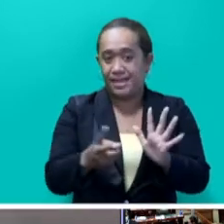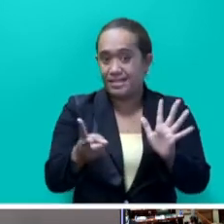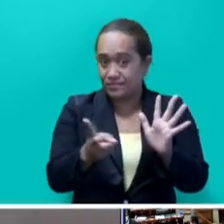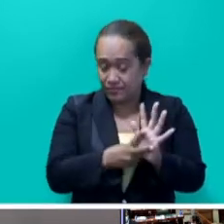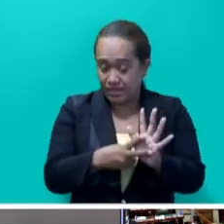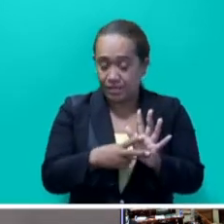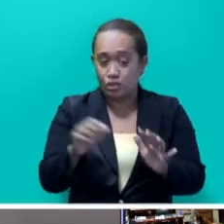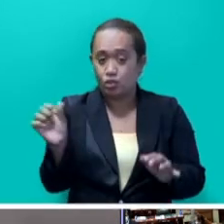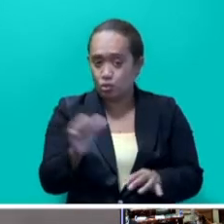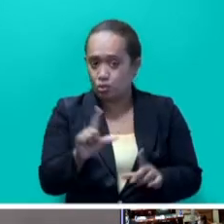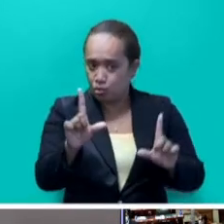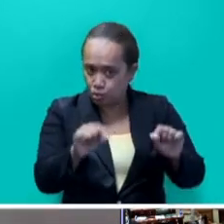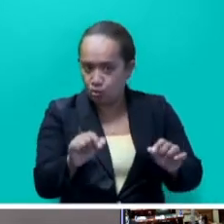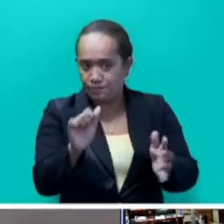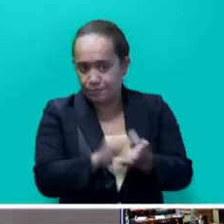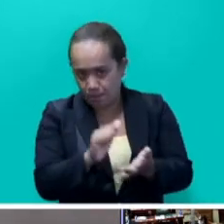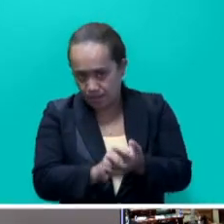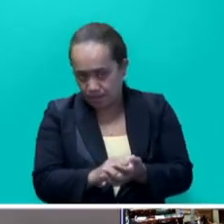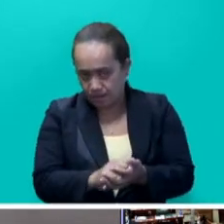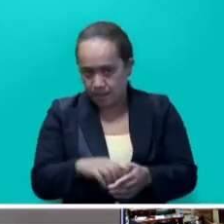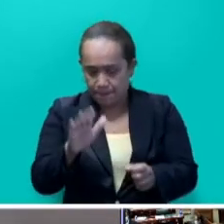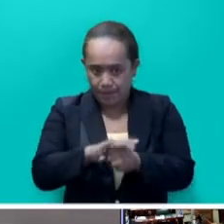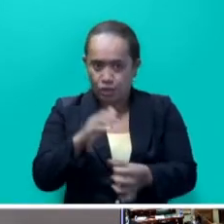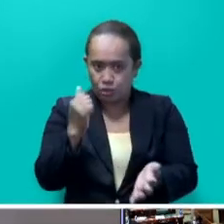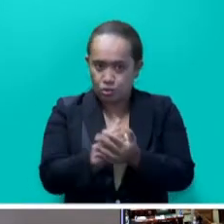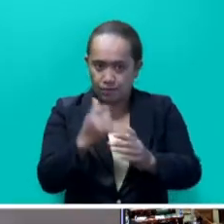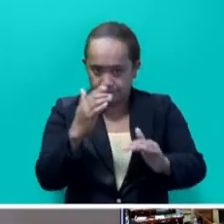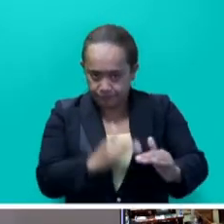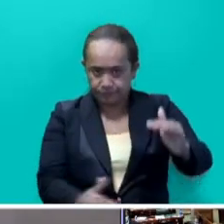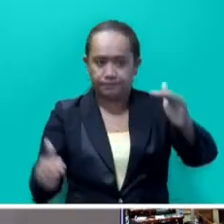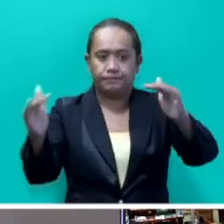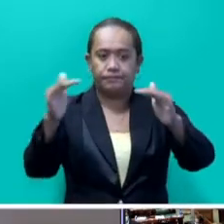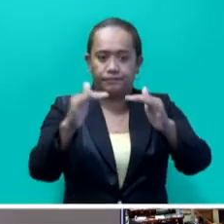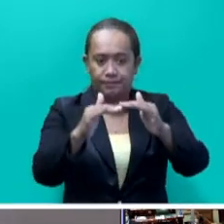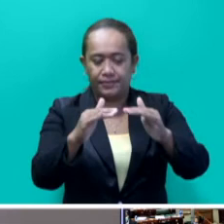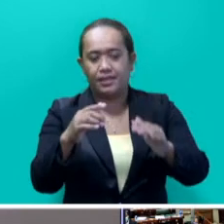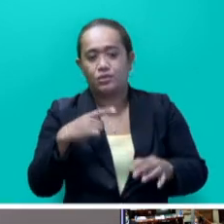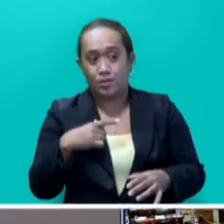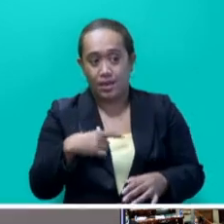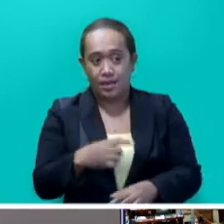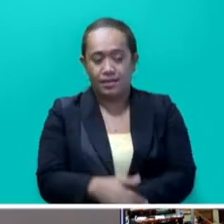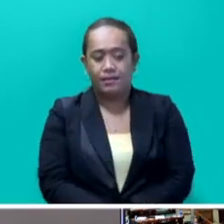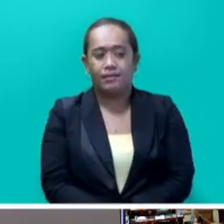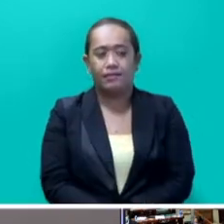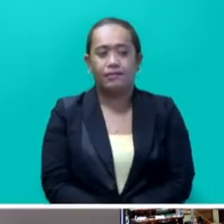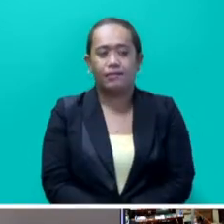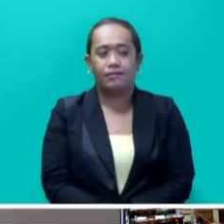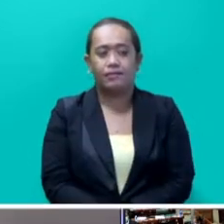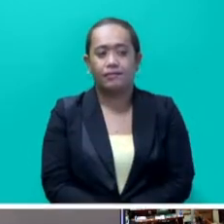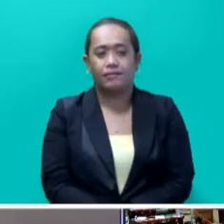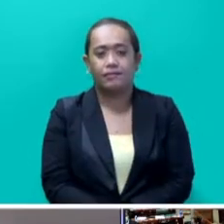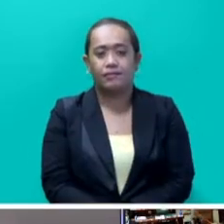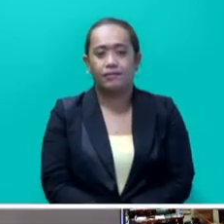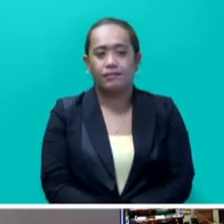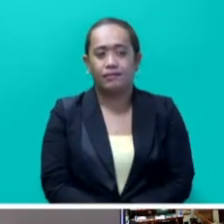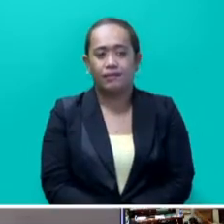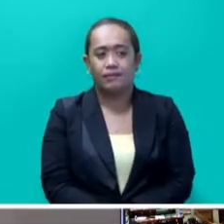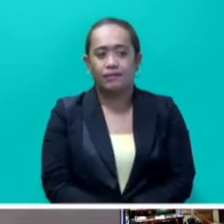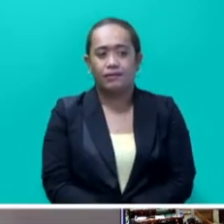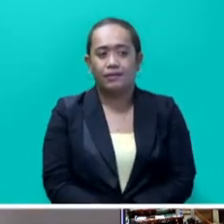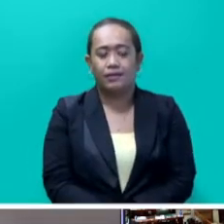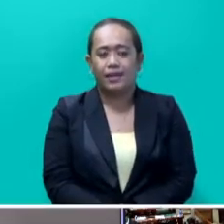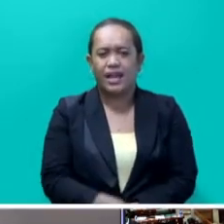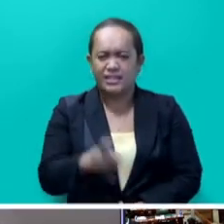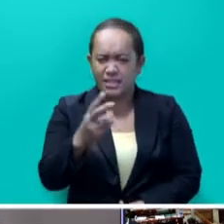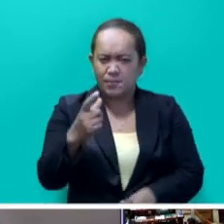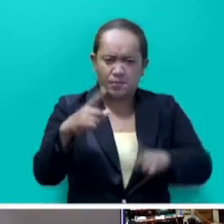at the end of the day, making sure that everybody's on the level playing field. For far too long, there hasn't been. I have seen pictures